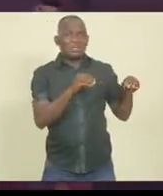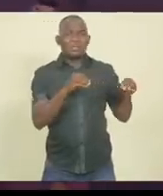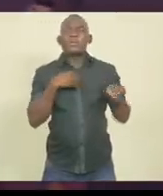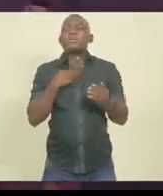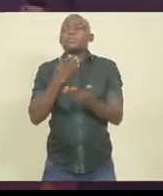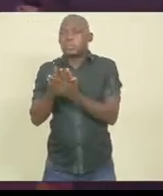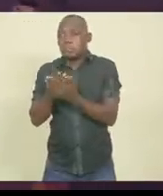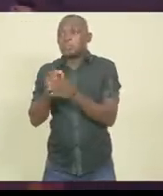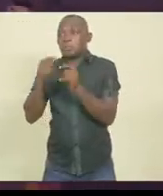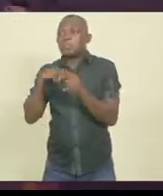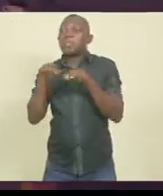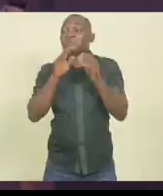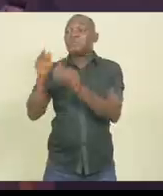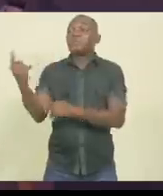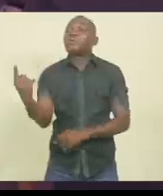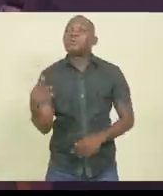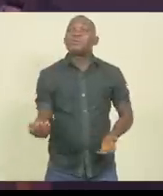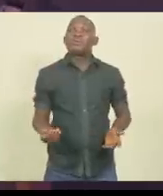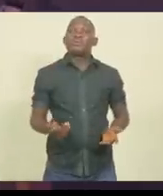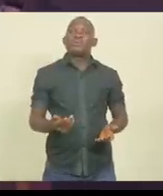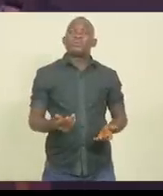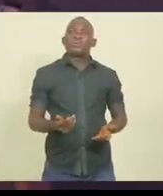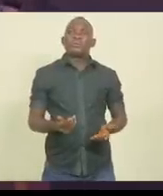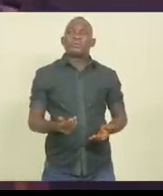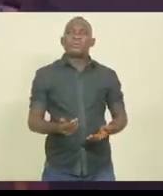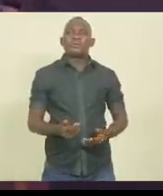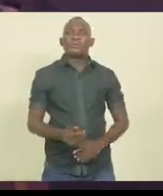asking if it was okay to leave now.